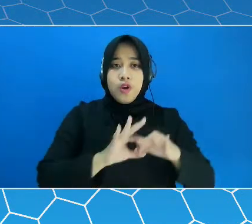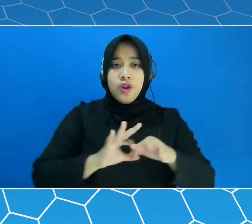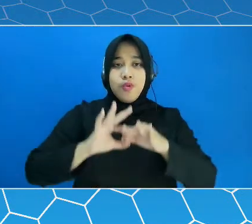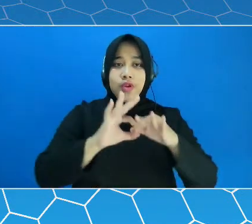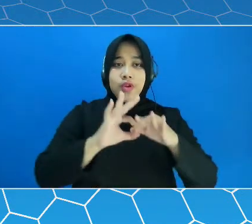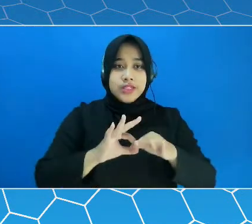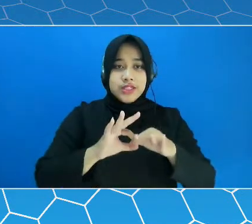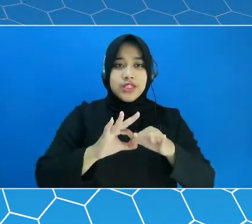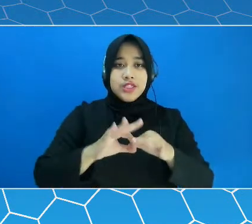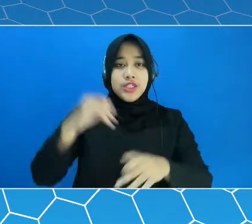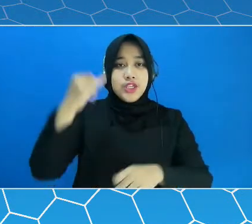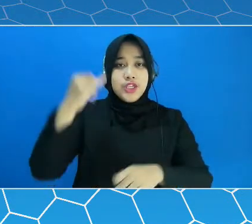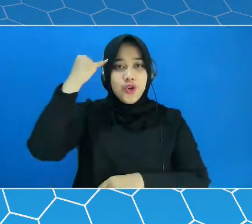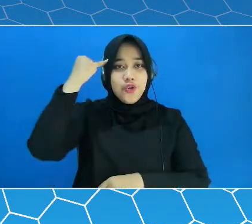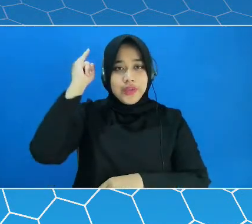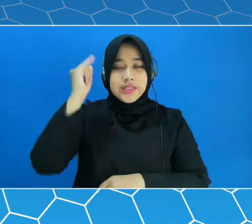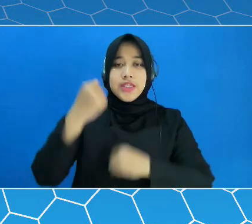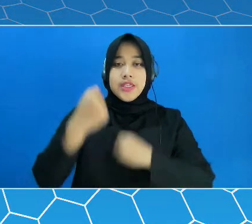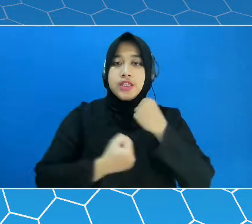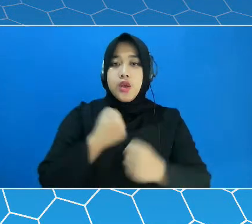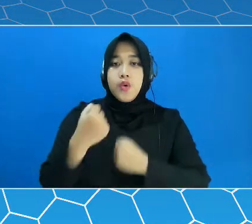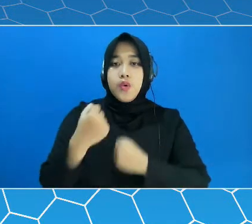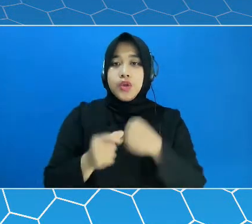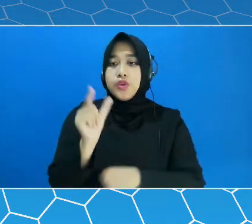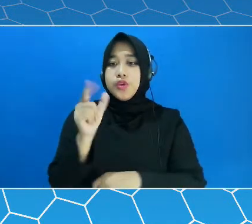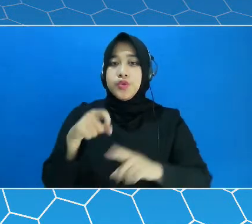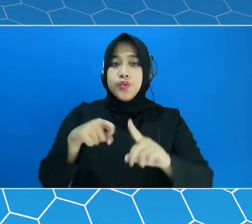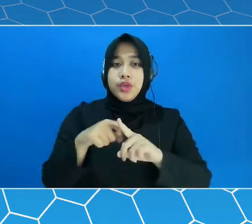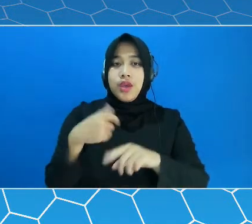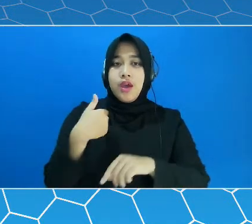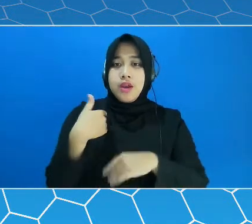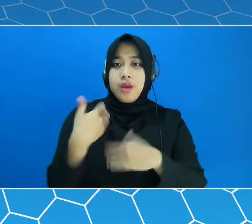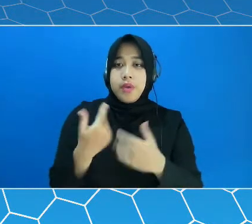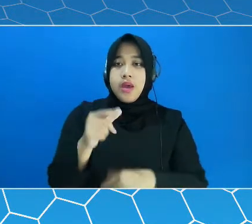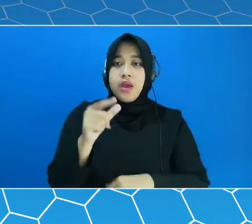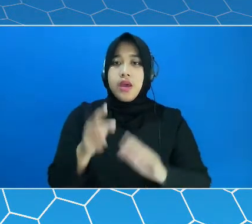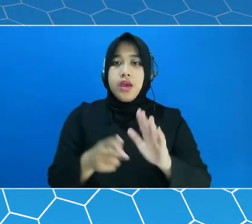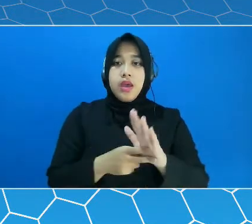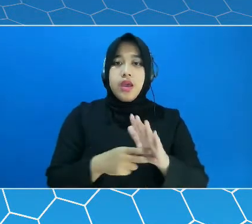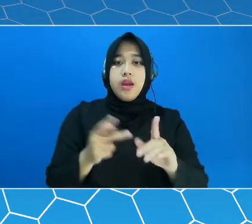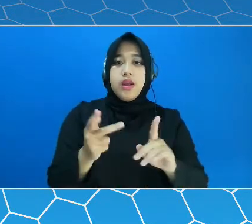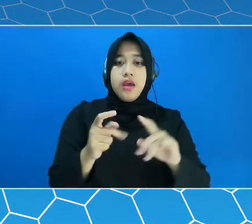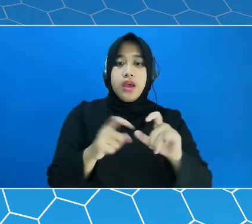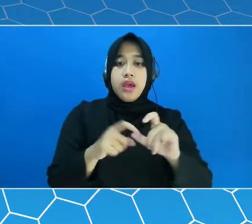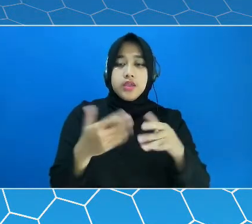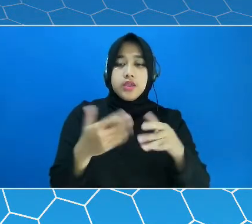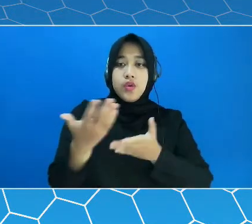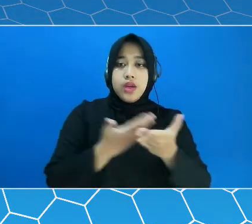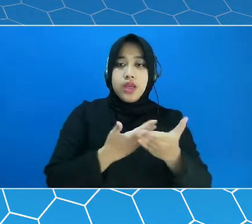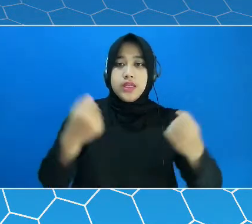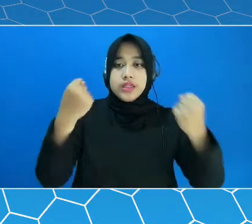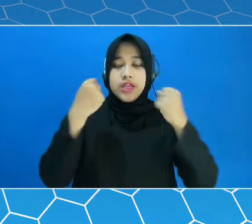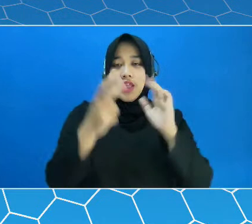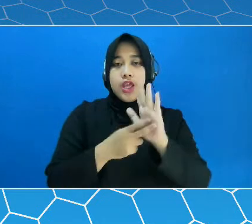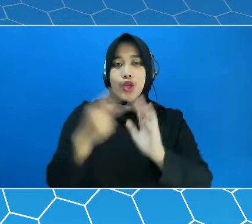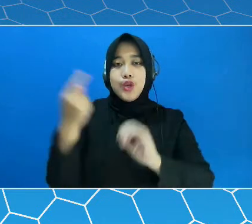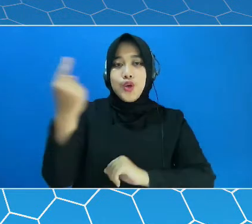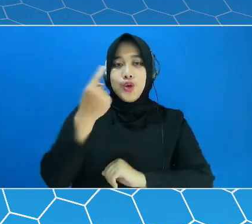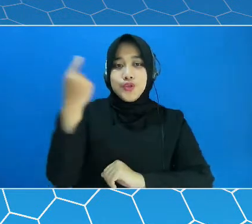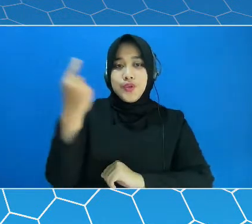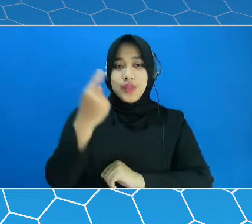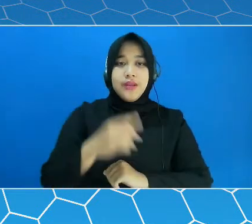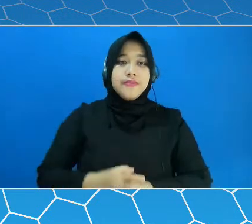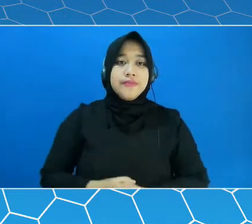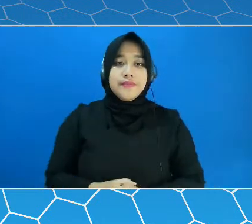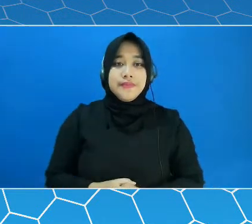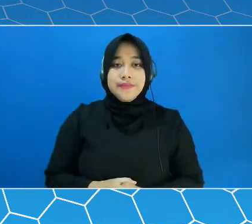UK, we have a nationalized health service. Majority, in fact, over 95% of our patients use the